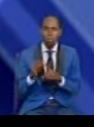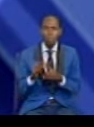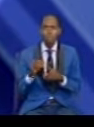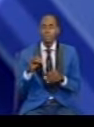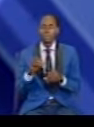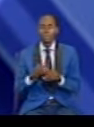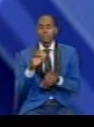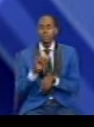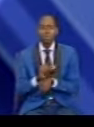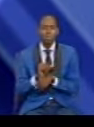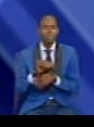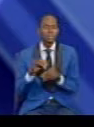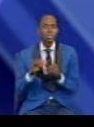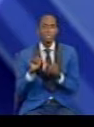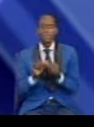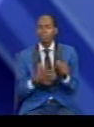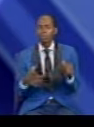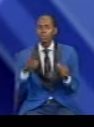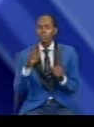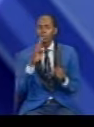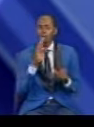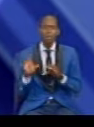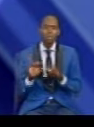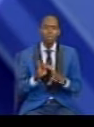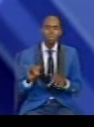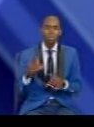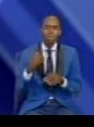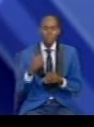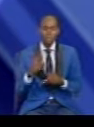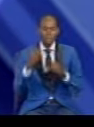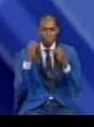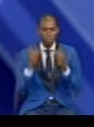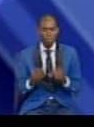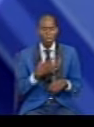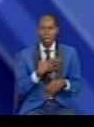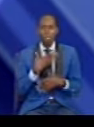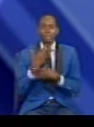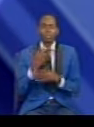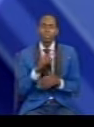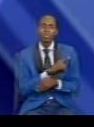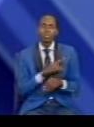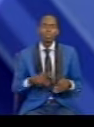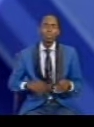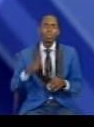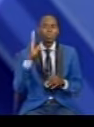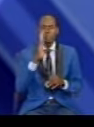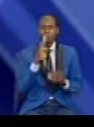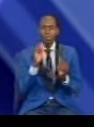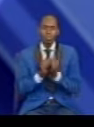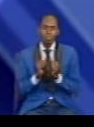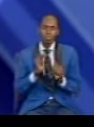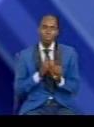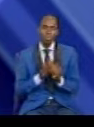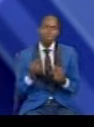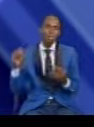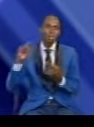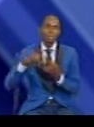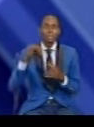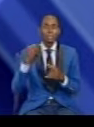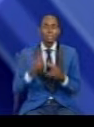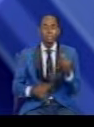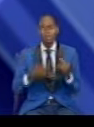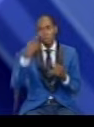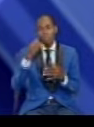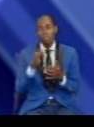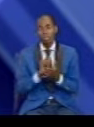that you are doing. The power and the hand of the Lord will be with us and will keep us to the end. Because he said, unto